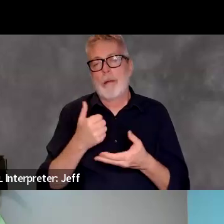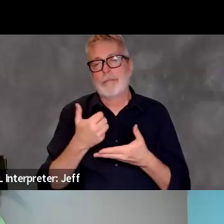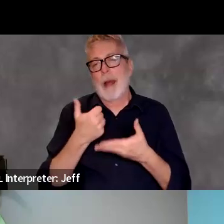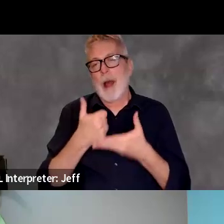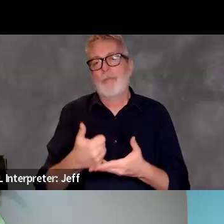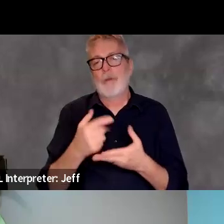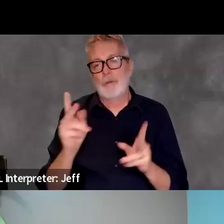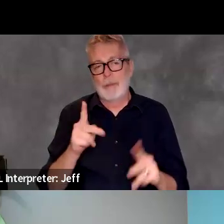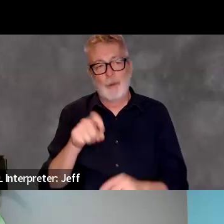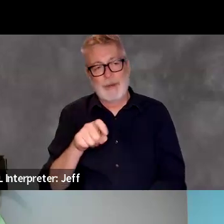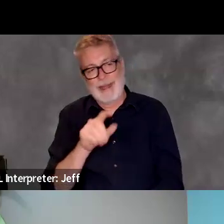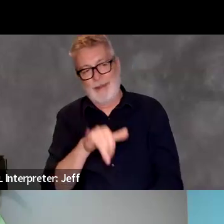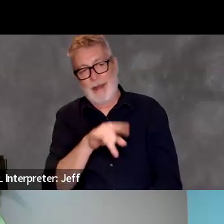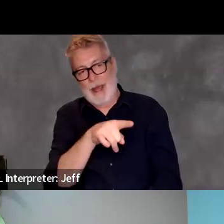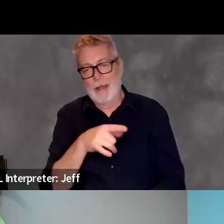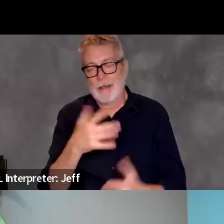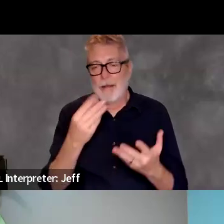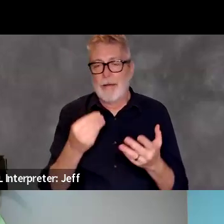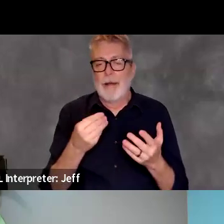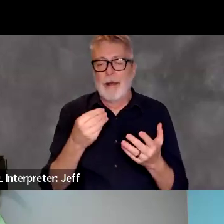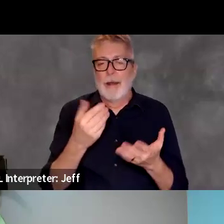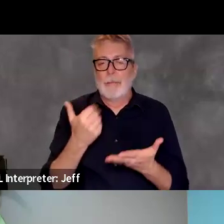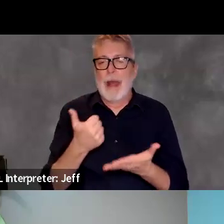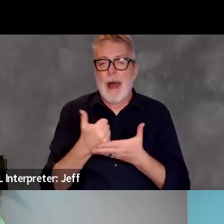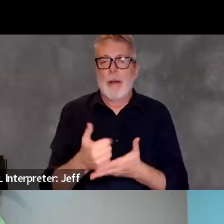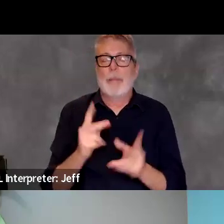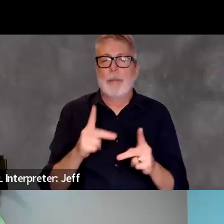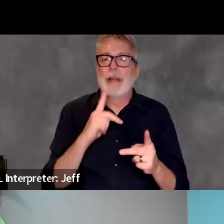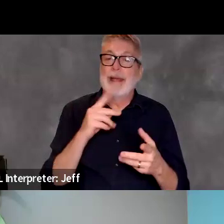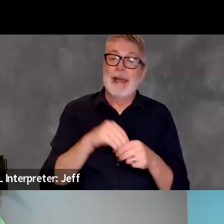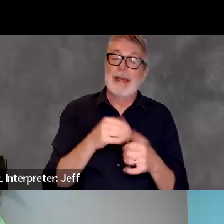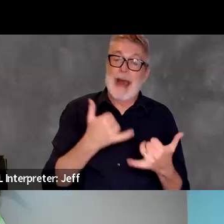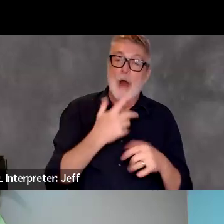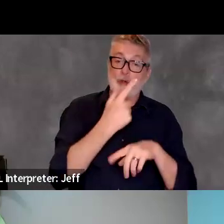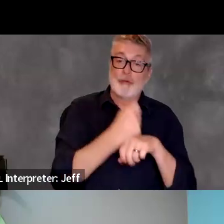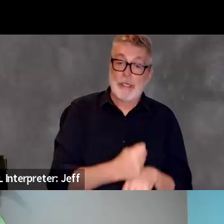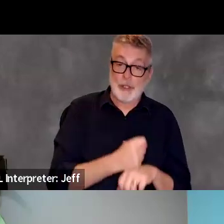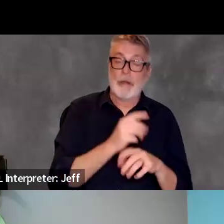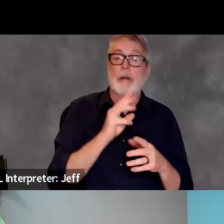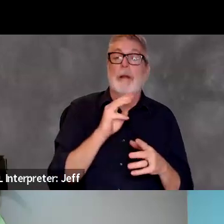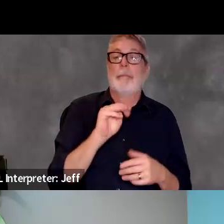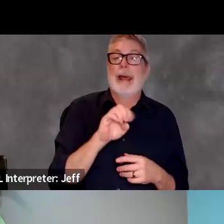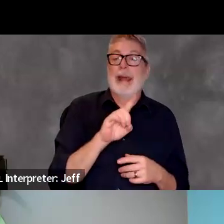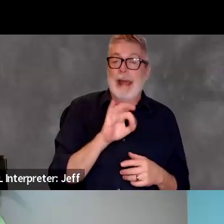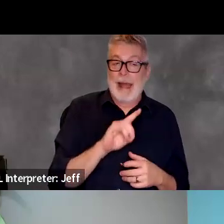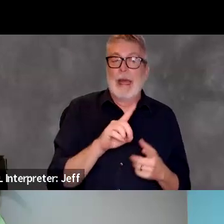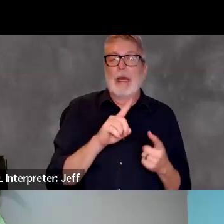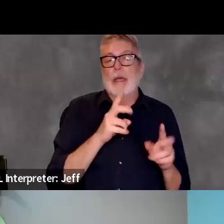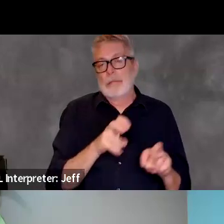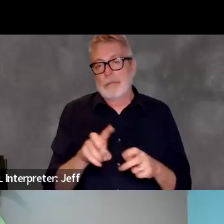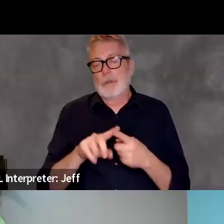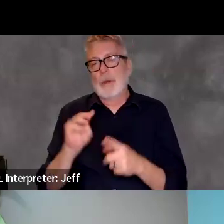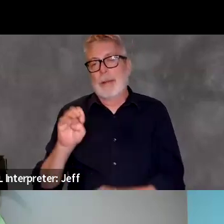who need this program. And it might help move some people who are in traditional Medicaid onto MEPD because they can work more and earn